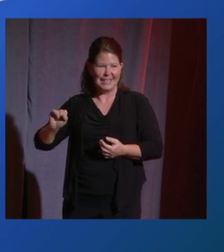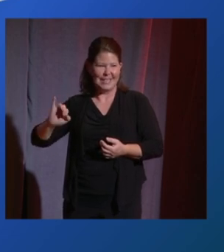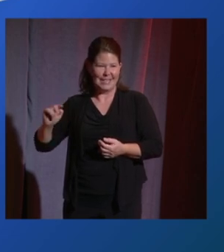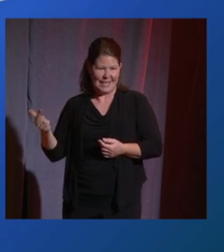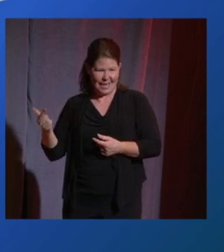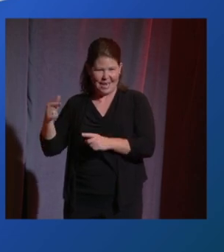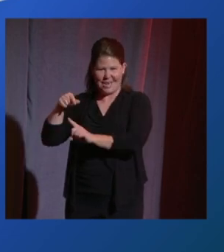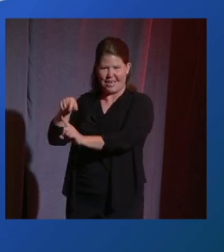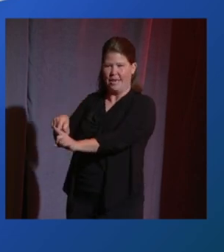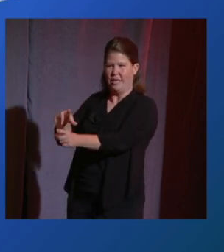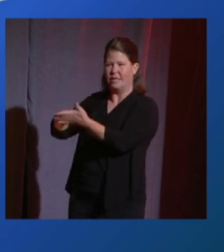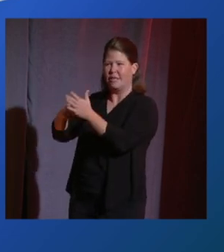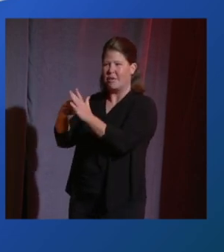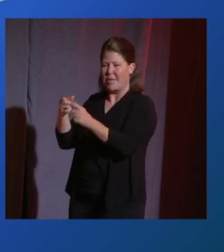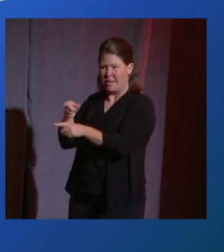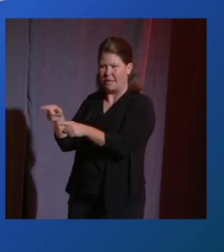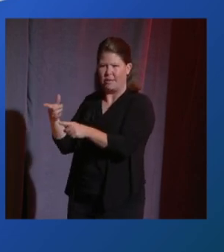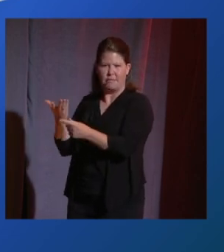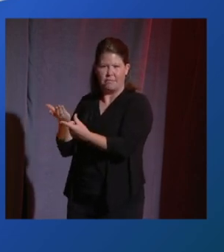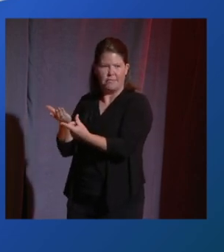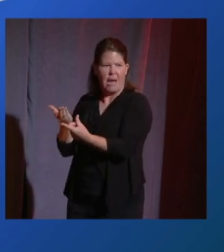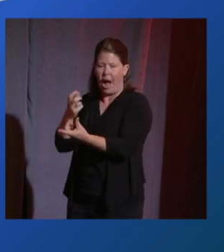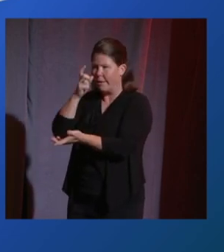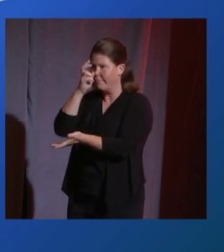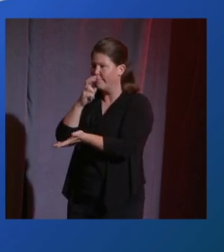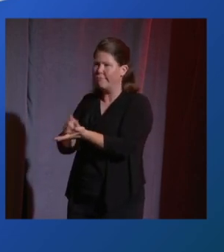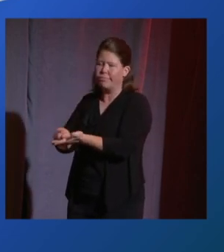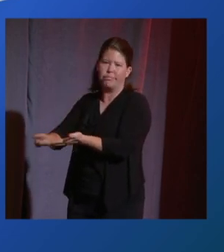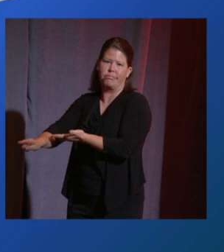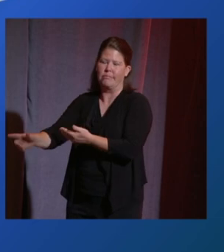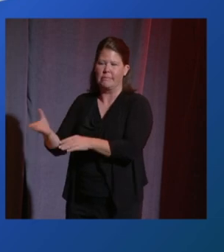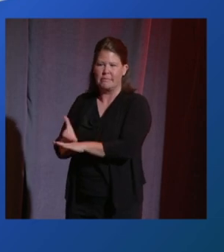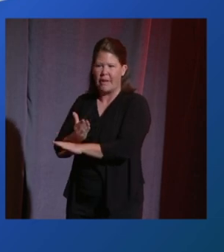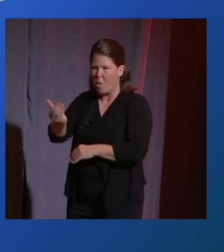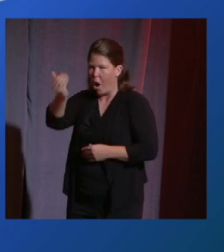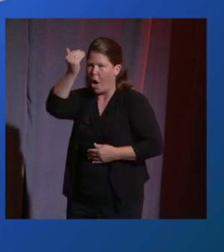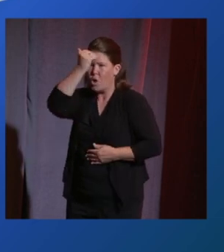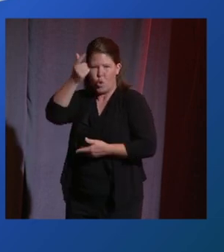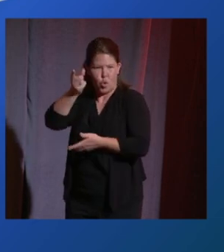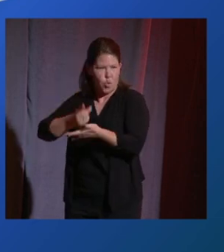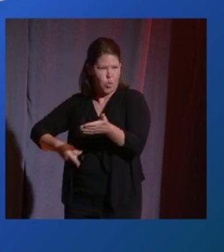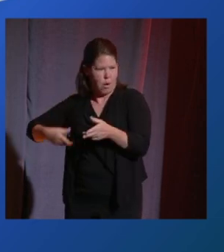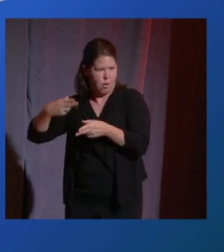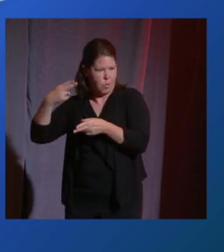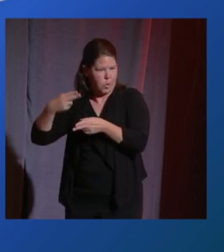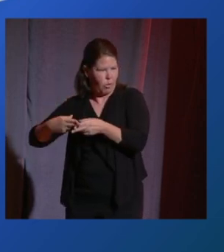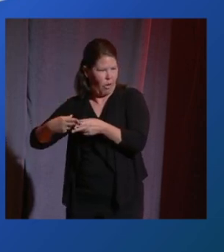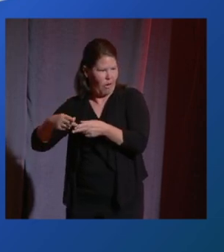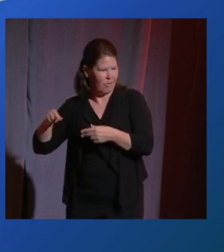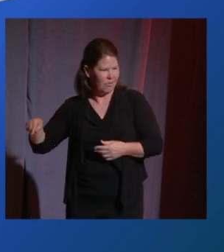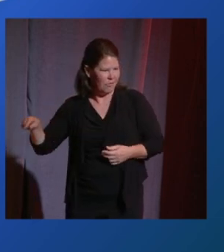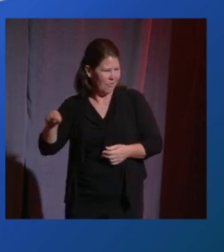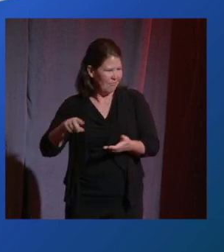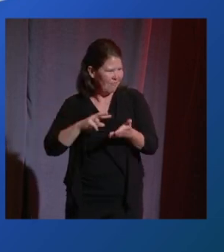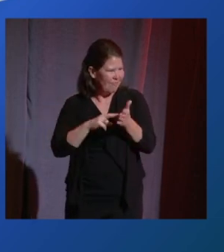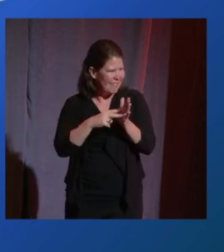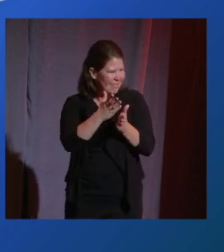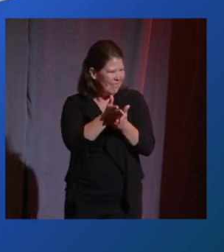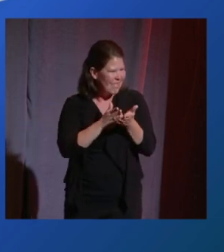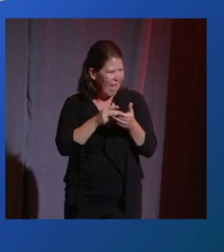invisible to the naked eye remote sensing can be satellites taking images of areas where we cannot go